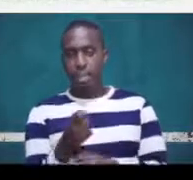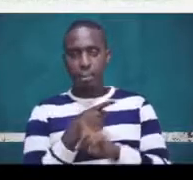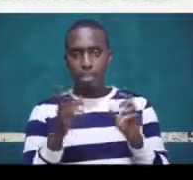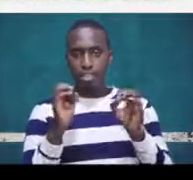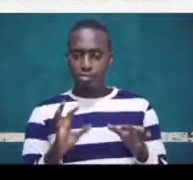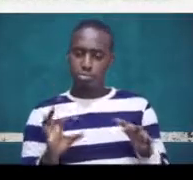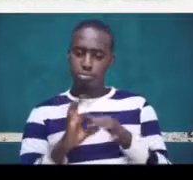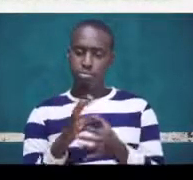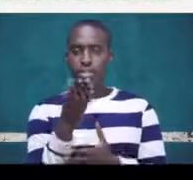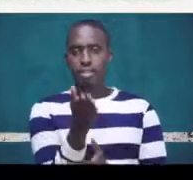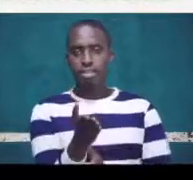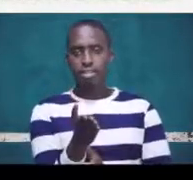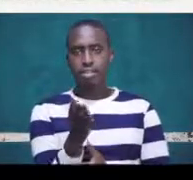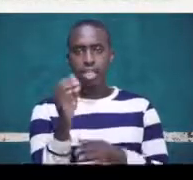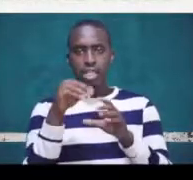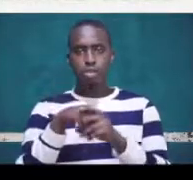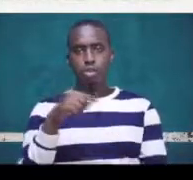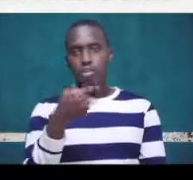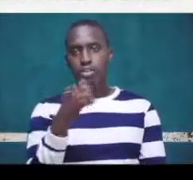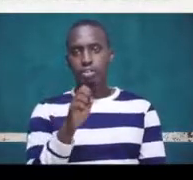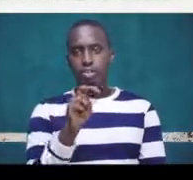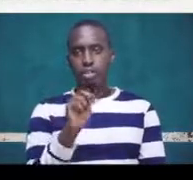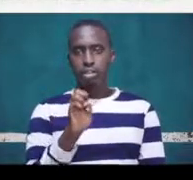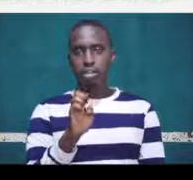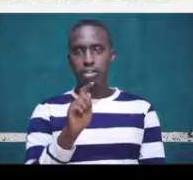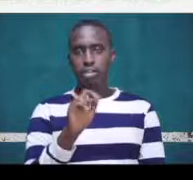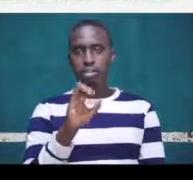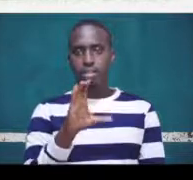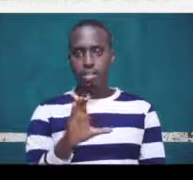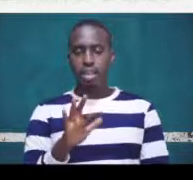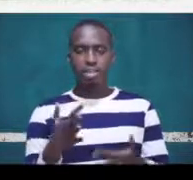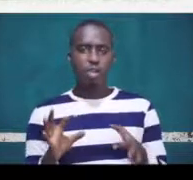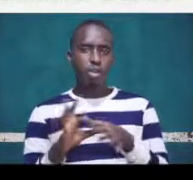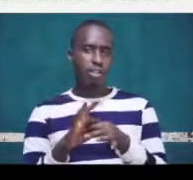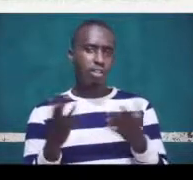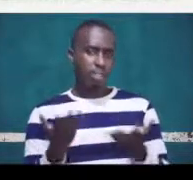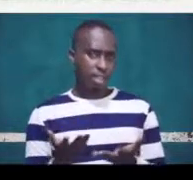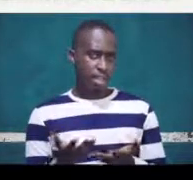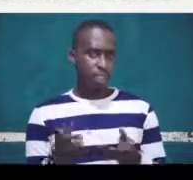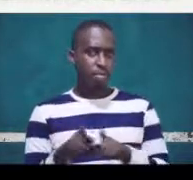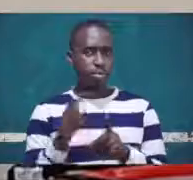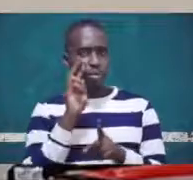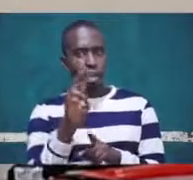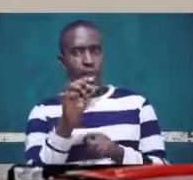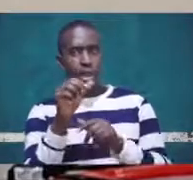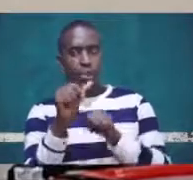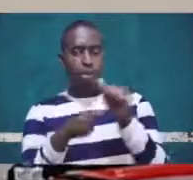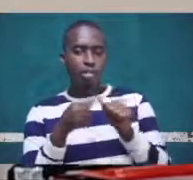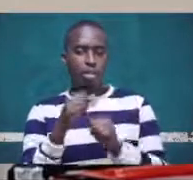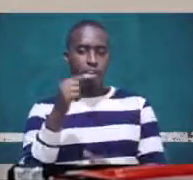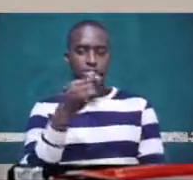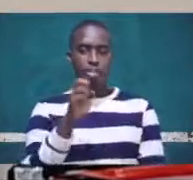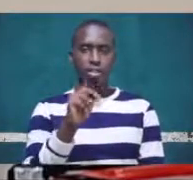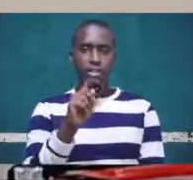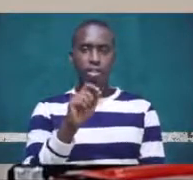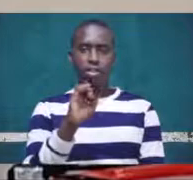this into genetics. So what's the connection? That we look at this as the genetic code, which is actually